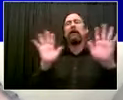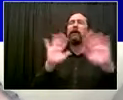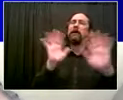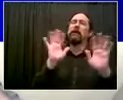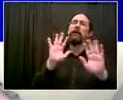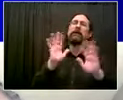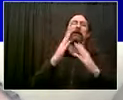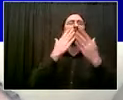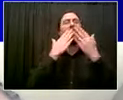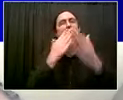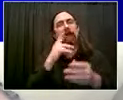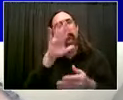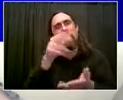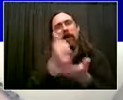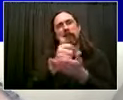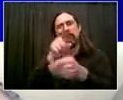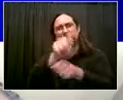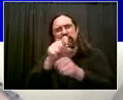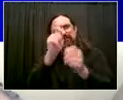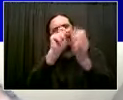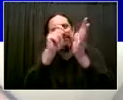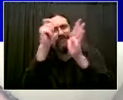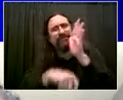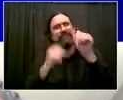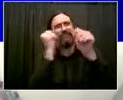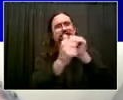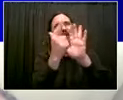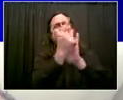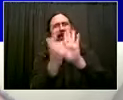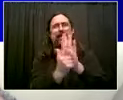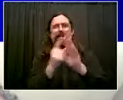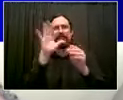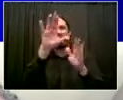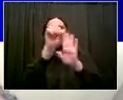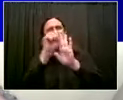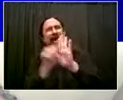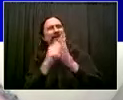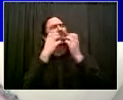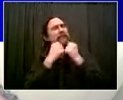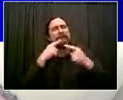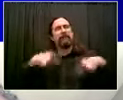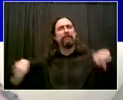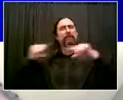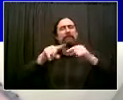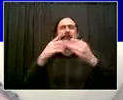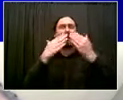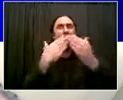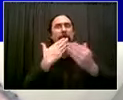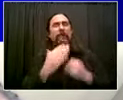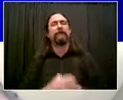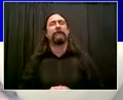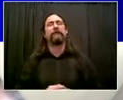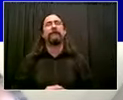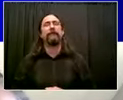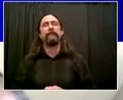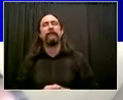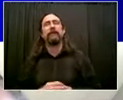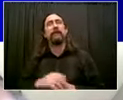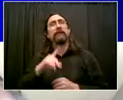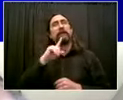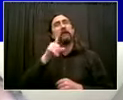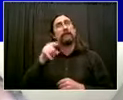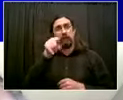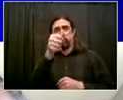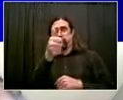means to be a social worker. Now, as an elected official, you bring a powerful perspective. And we realize we actually can reach people and change their